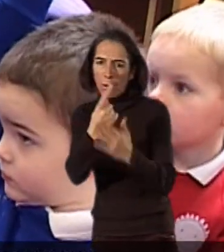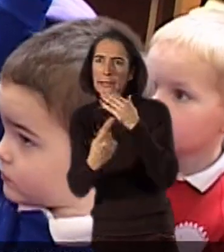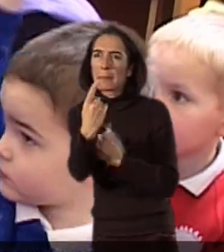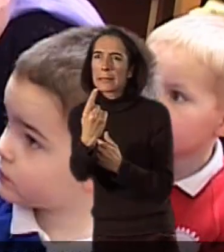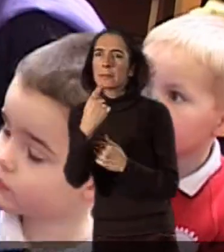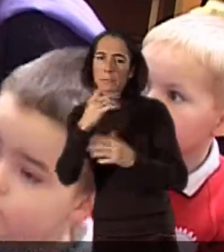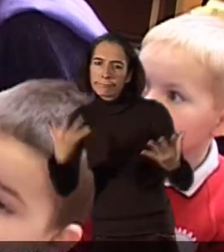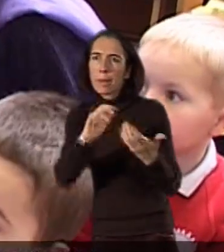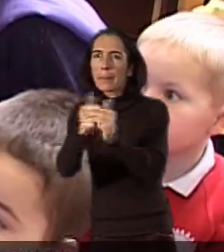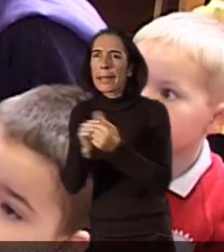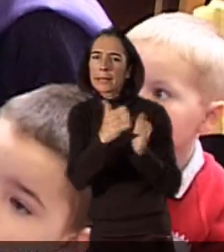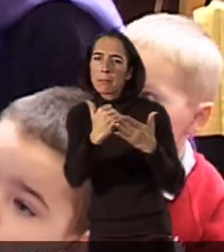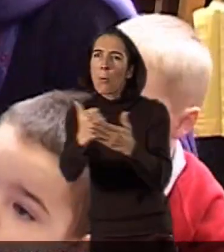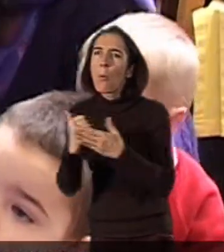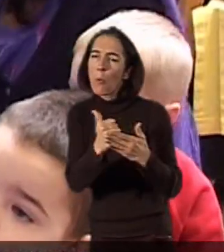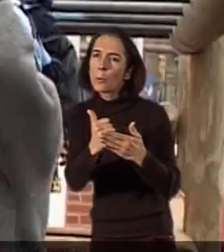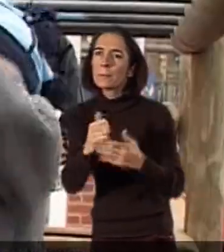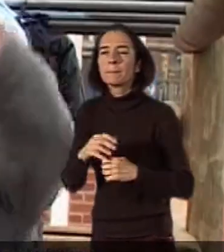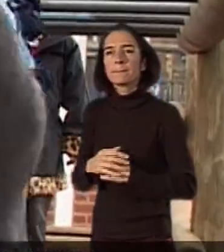increased independence.